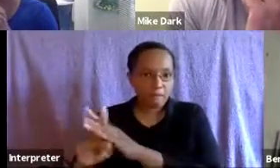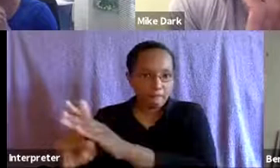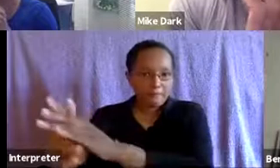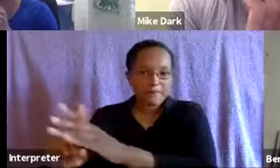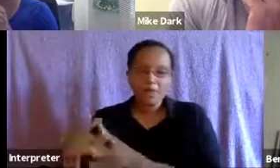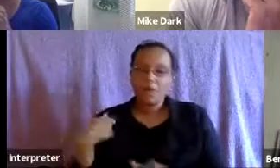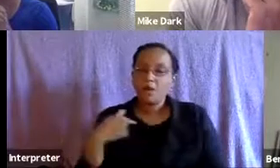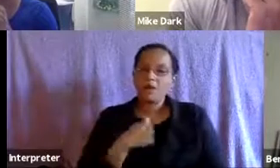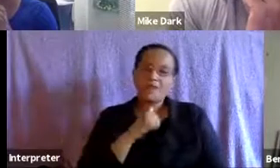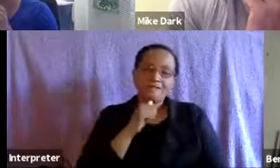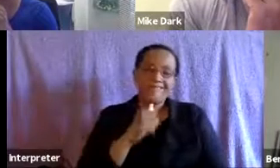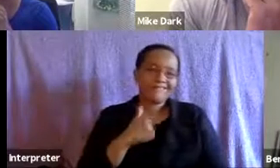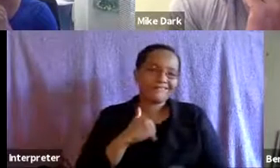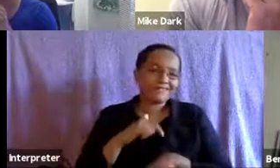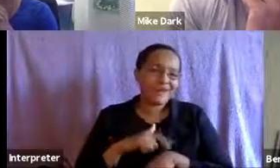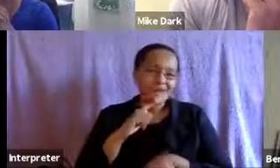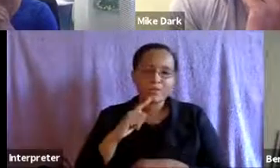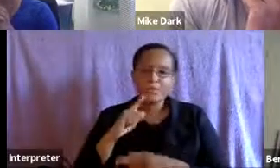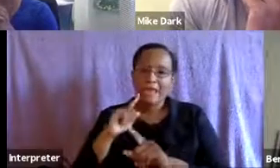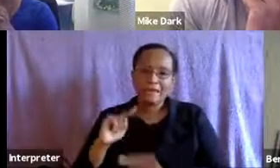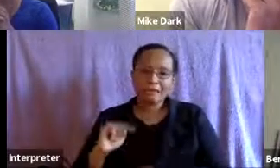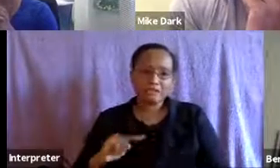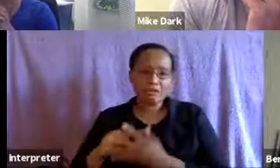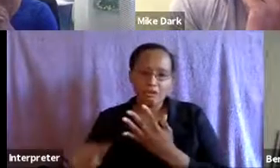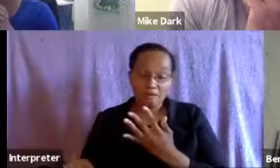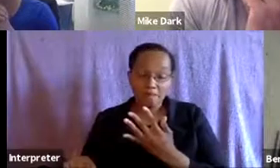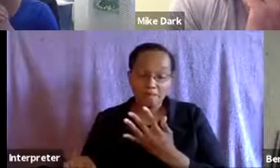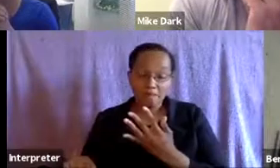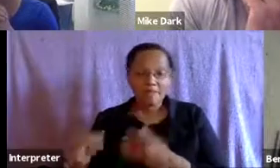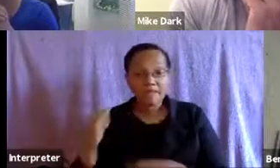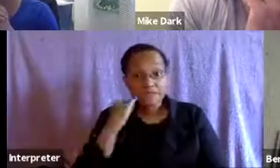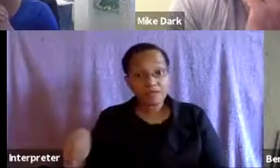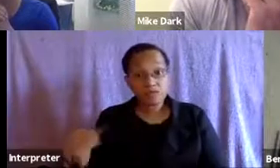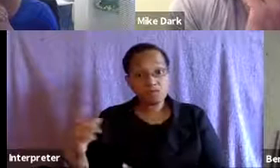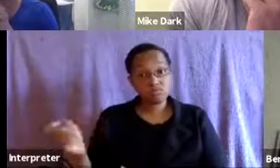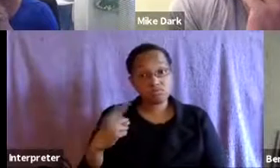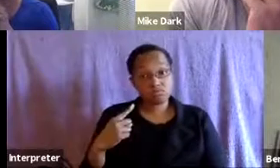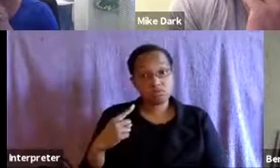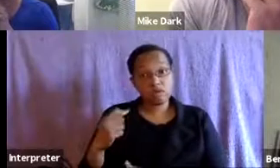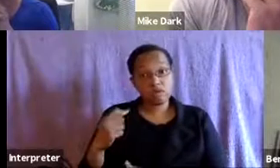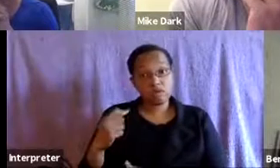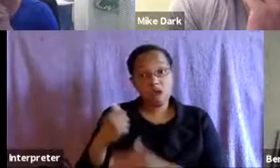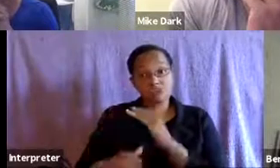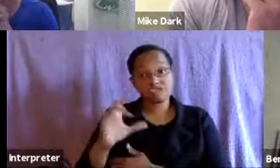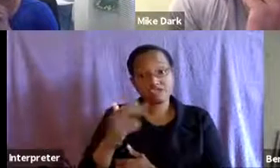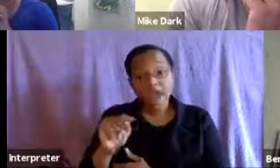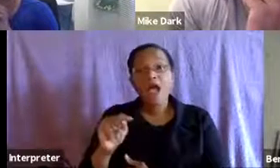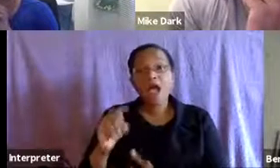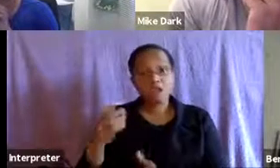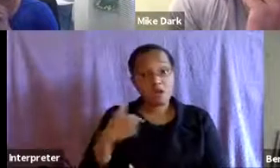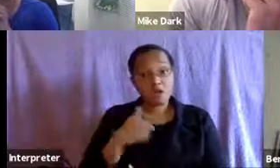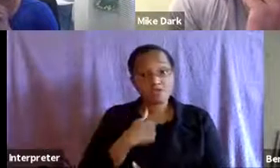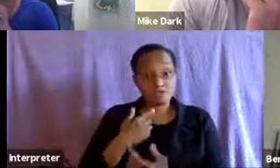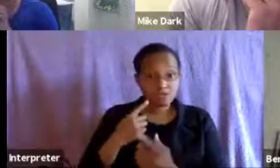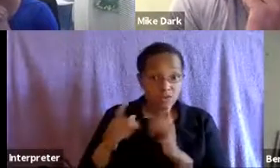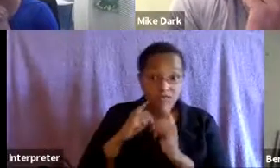an hourly basis for a few weeks. That once there is an infection, sort of the licensing entity steps back more and public health